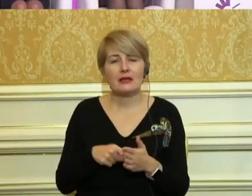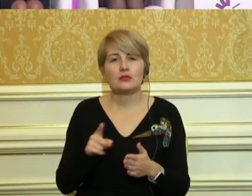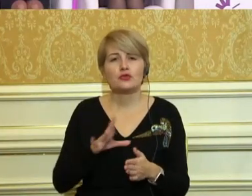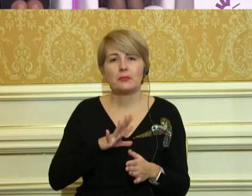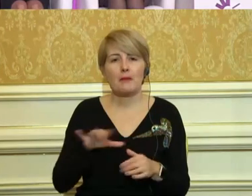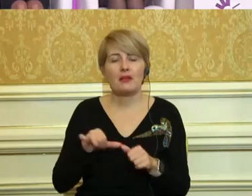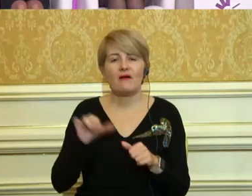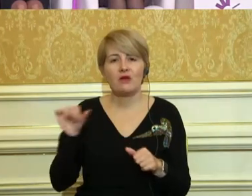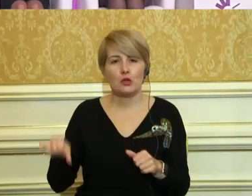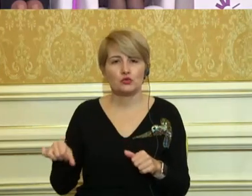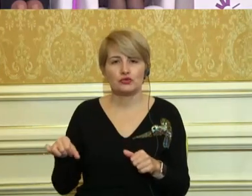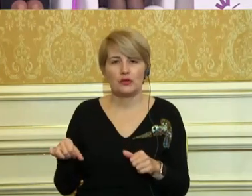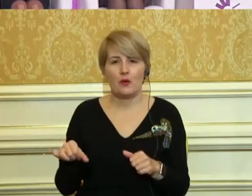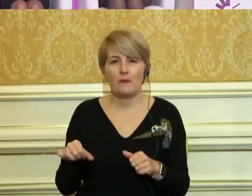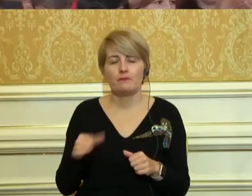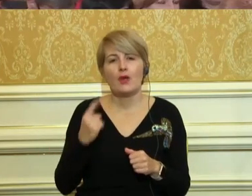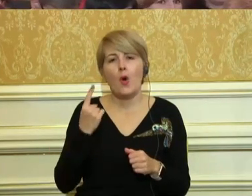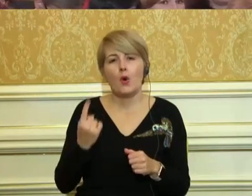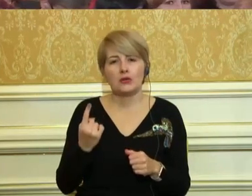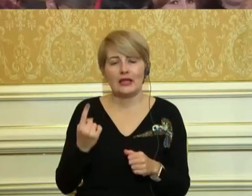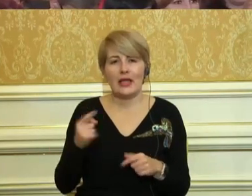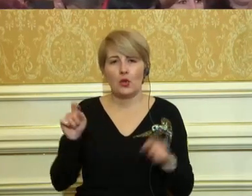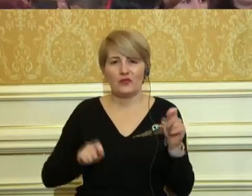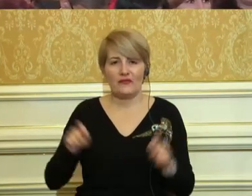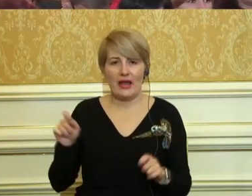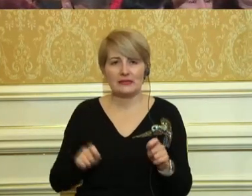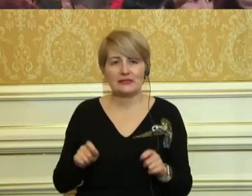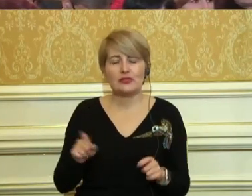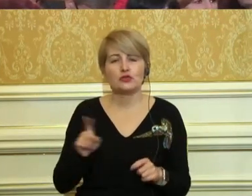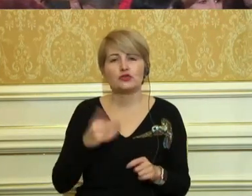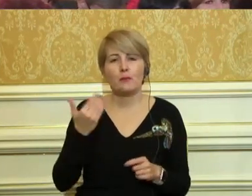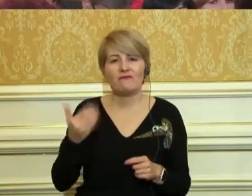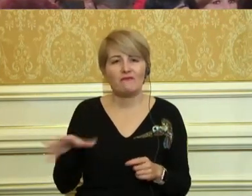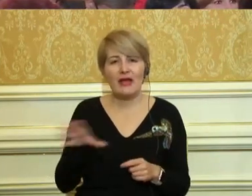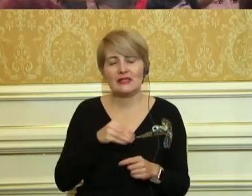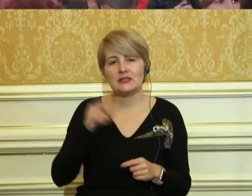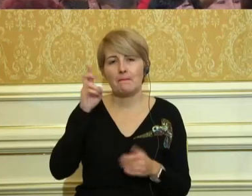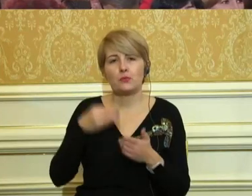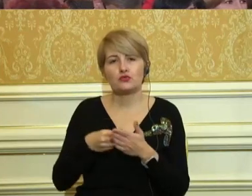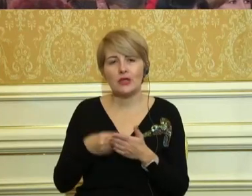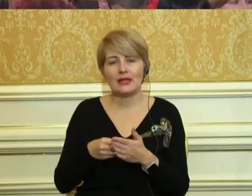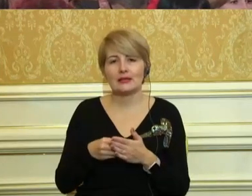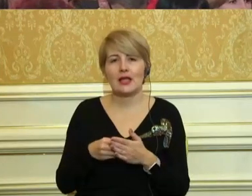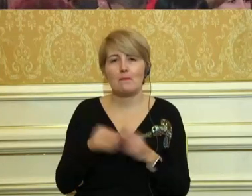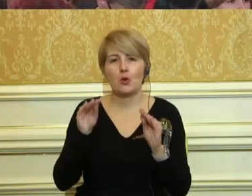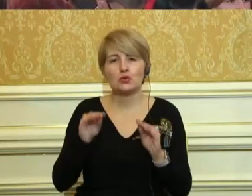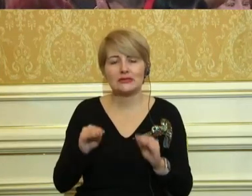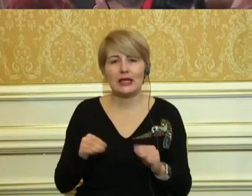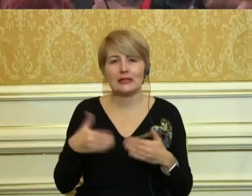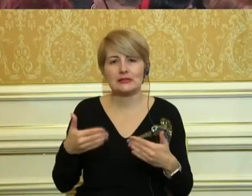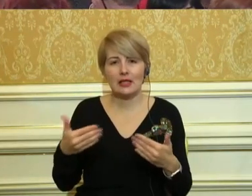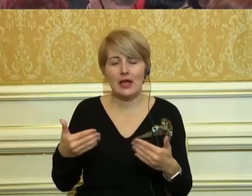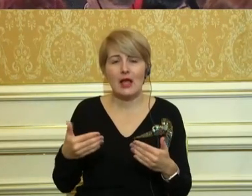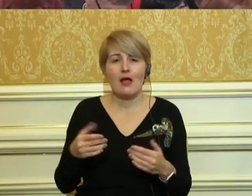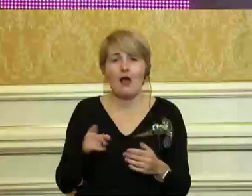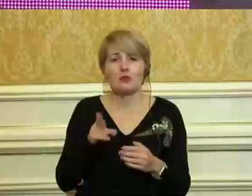do with this? We have to understand that this is not the issue of one gender conference, but the whole budget process, starting